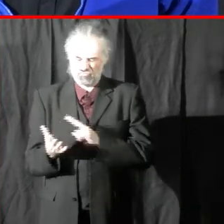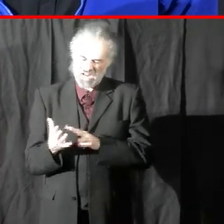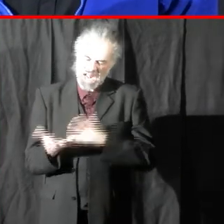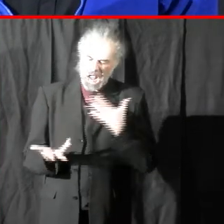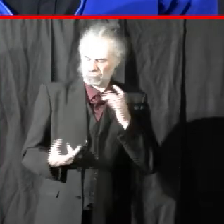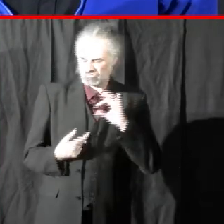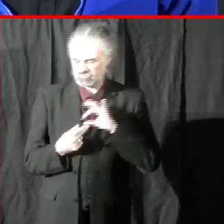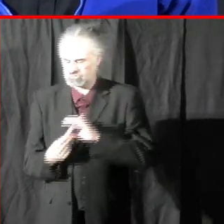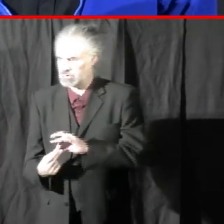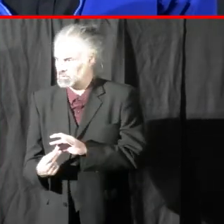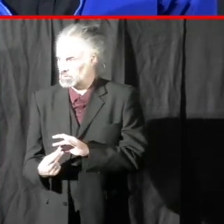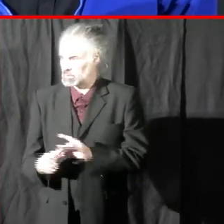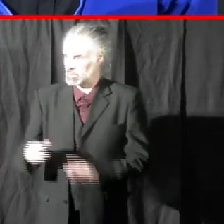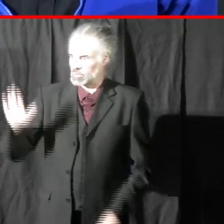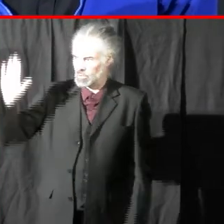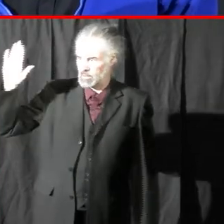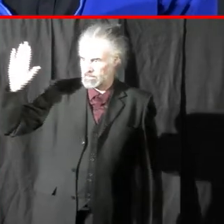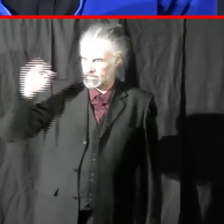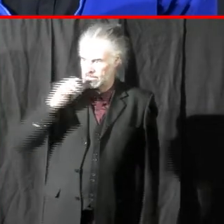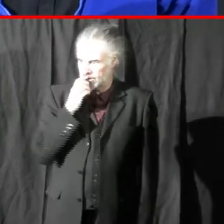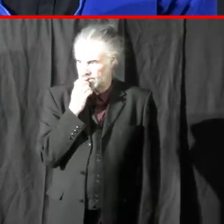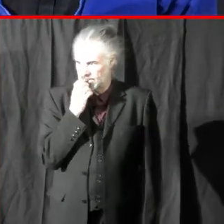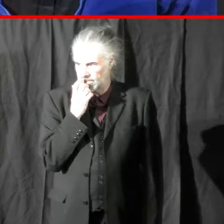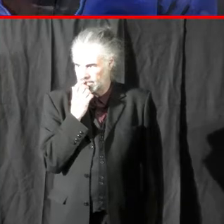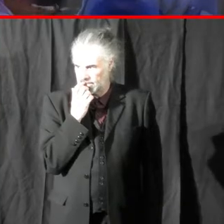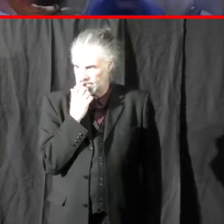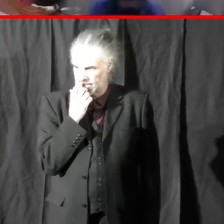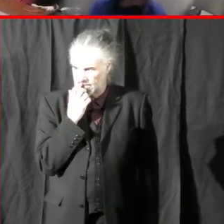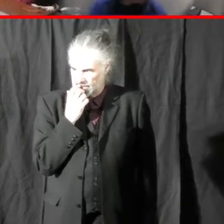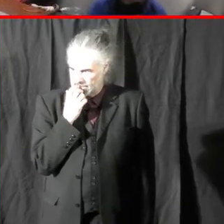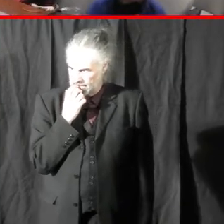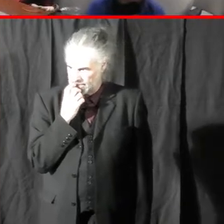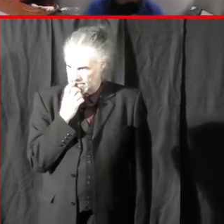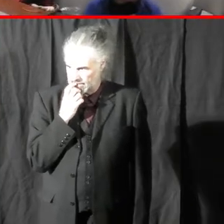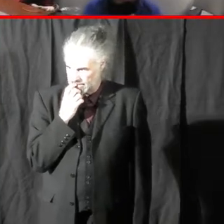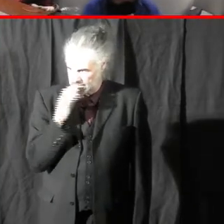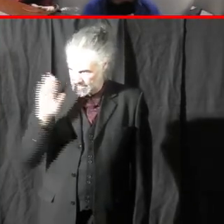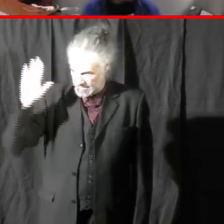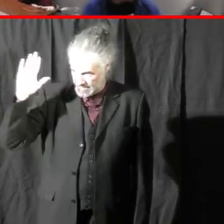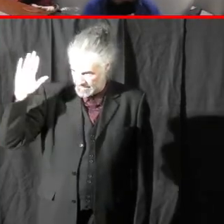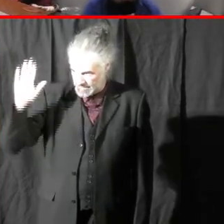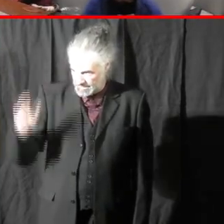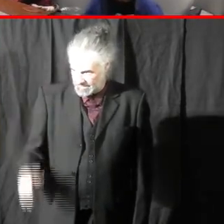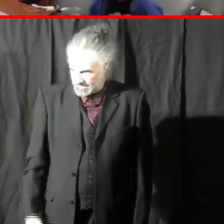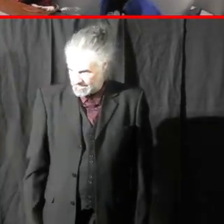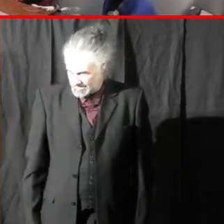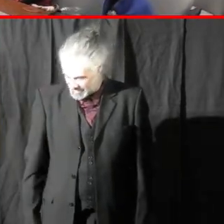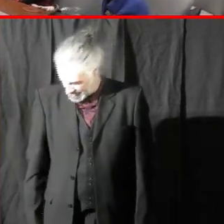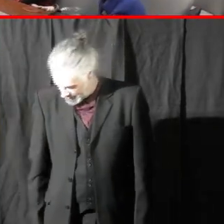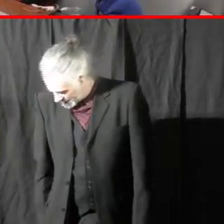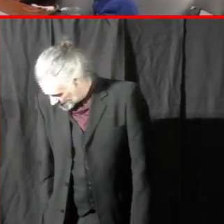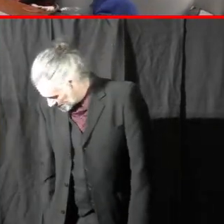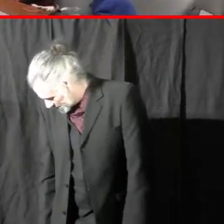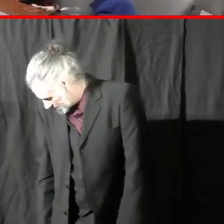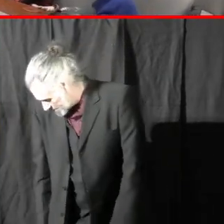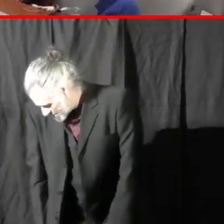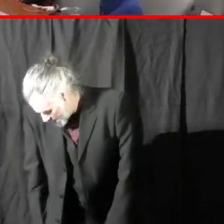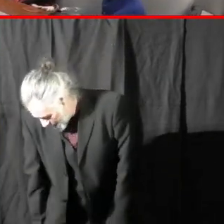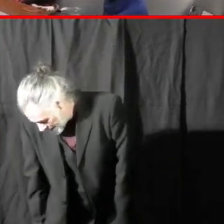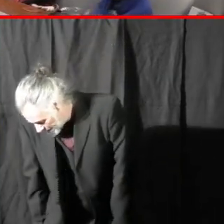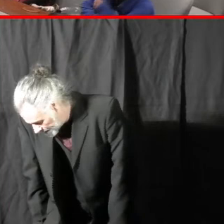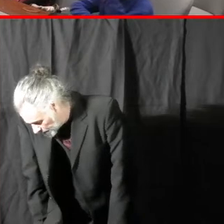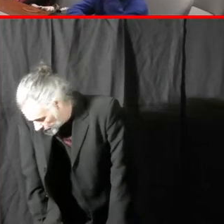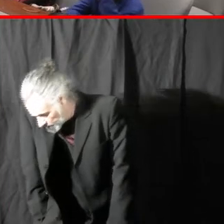themselves. Backspace. Stop. All right, here I come. Here she comes, coming around.